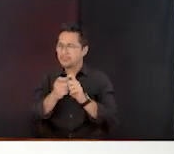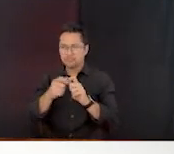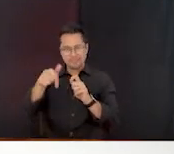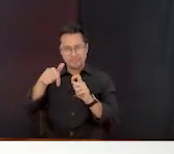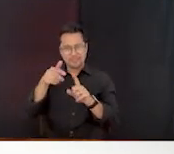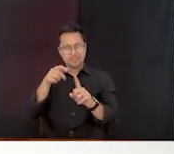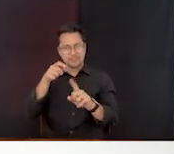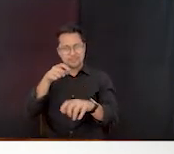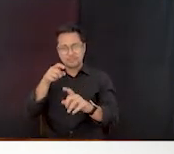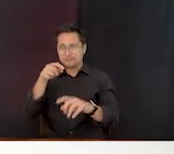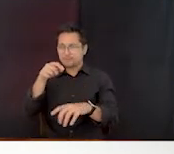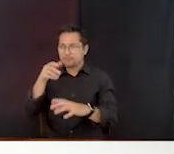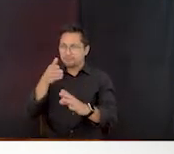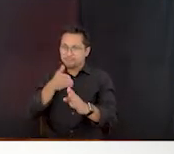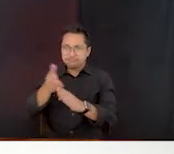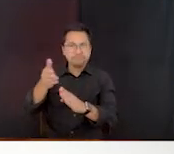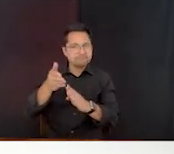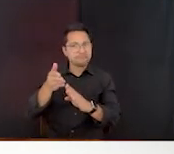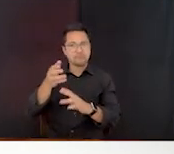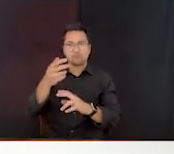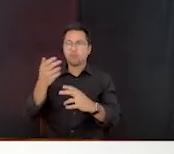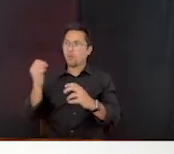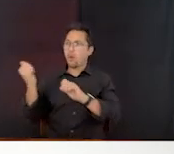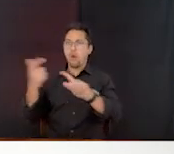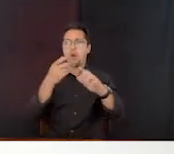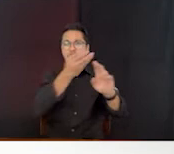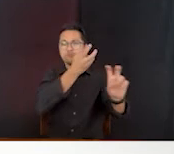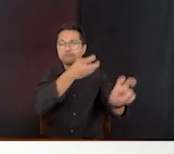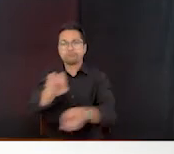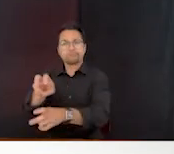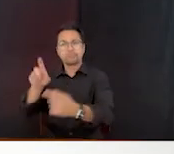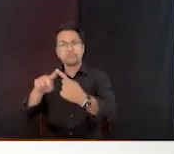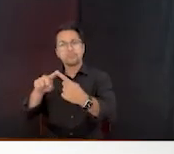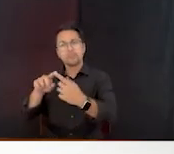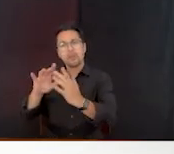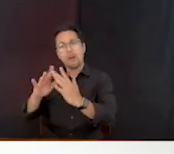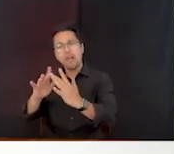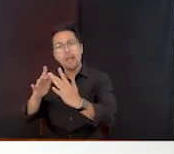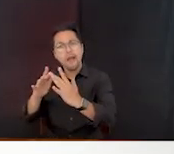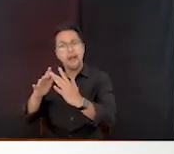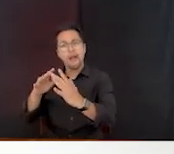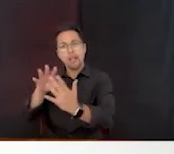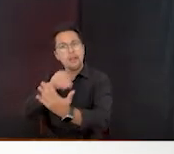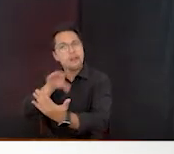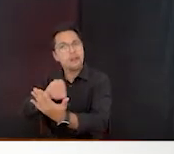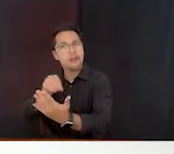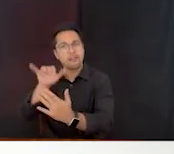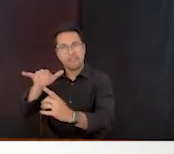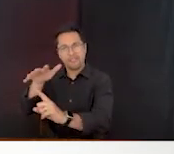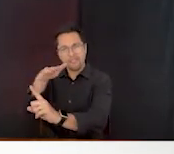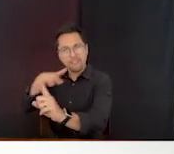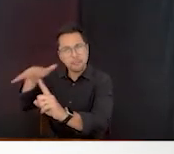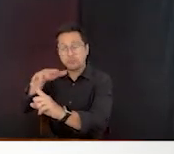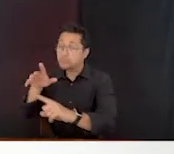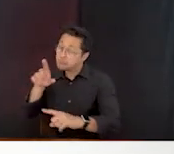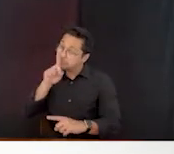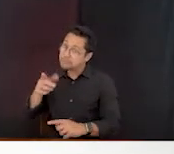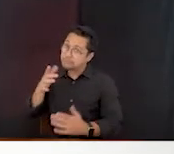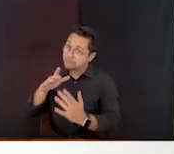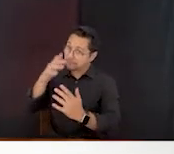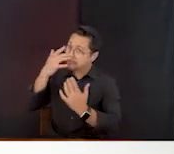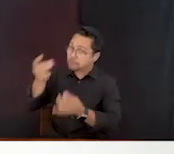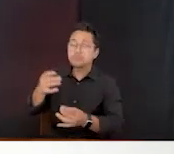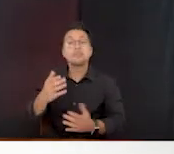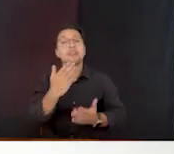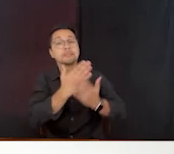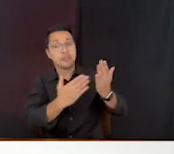to the online learning environment. And that's something that I found to be very interesting. Some professors were really good